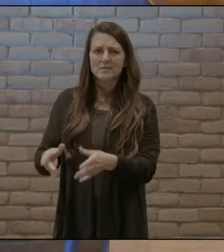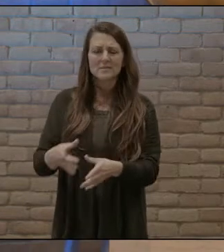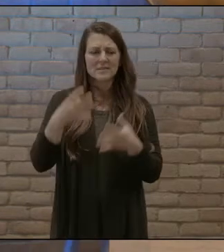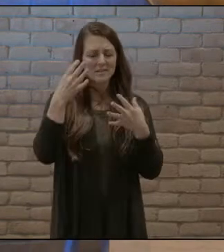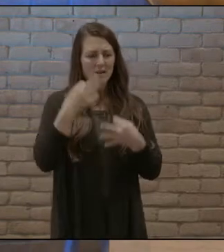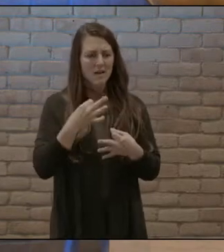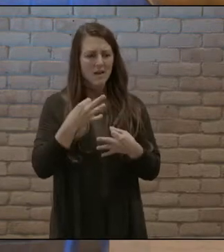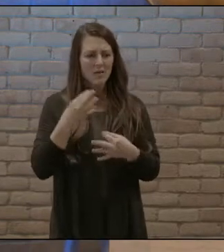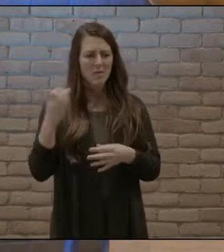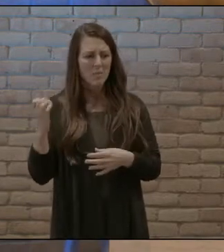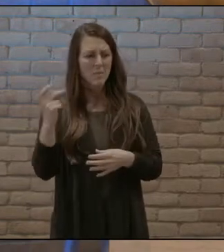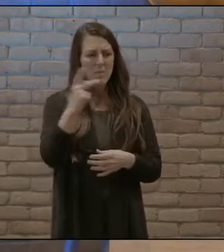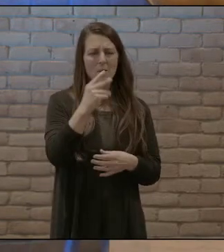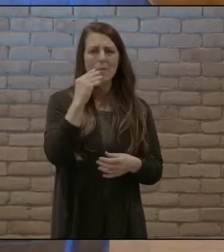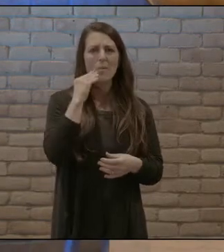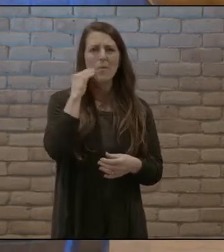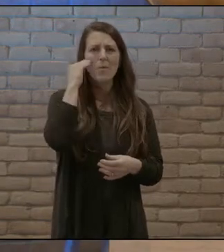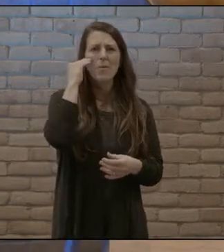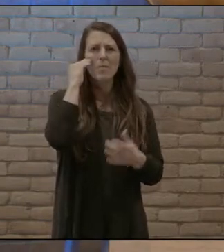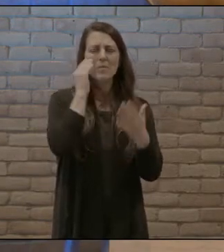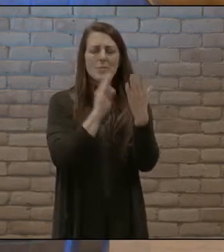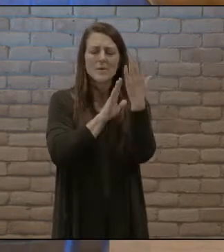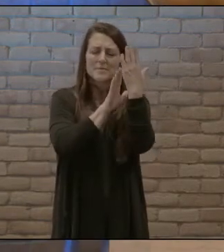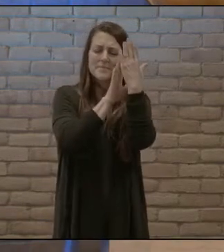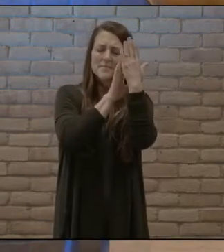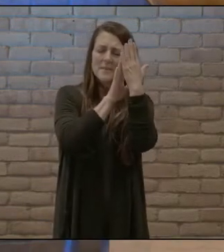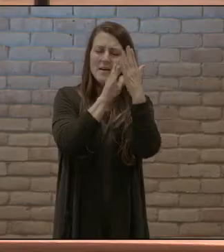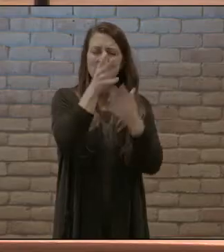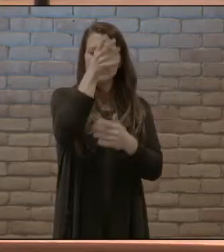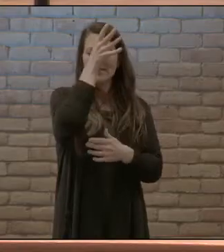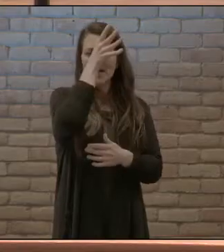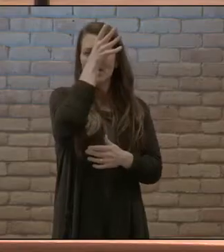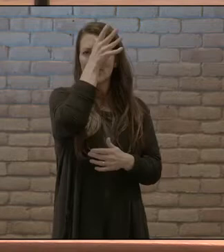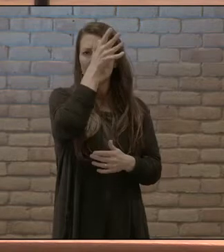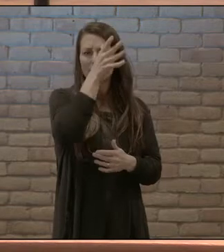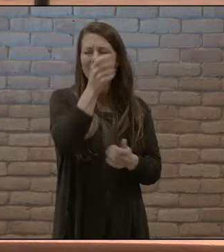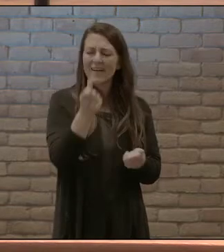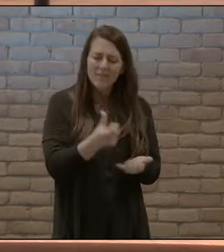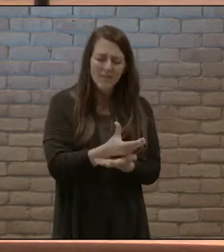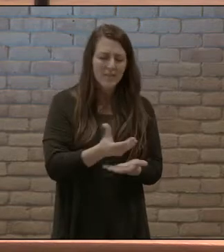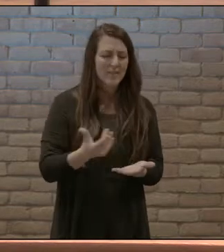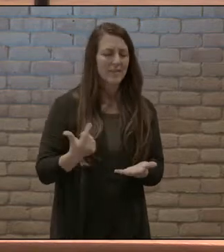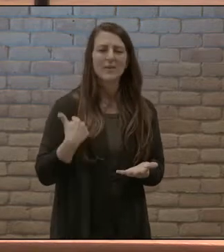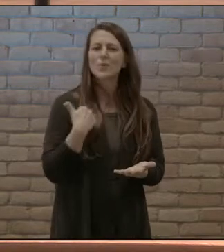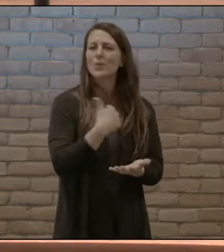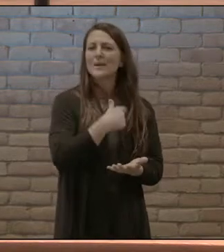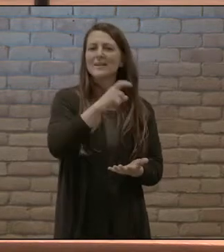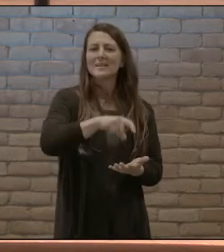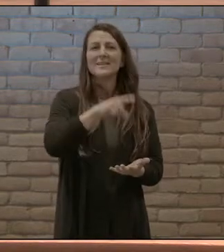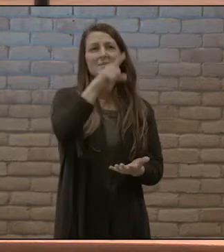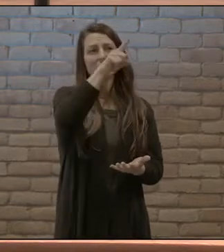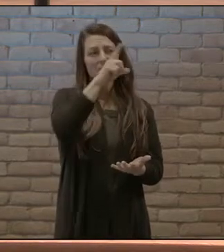into the presence of our Father, to find everything that we need with Him,